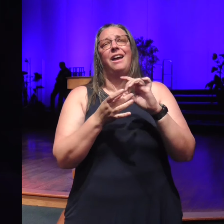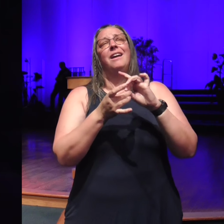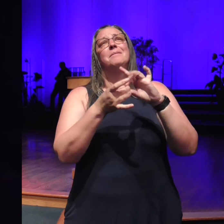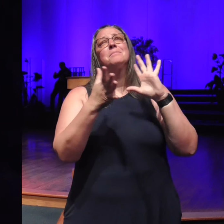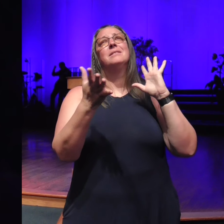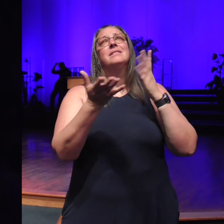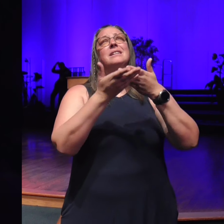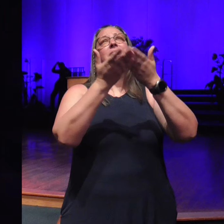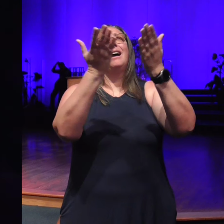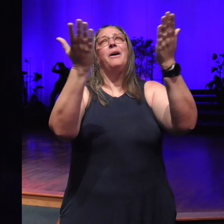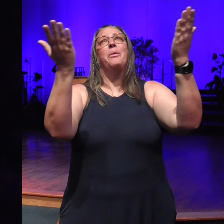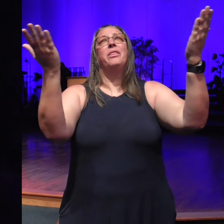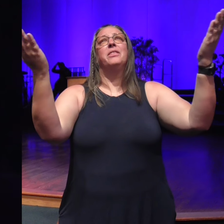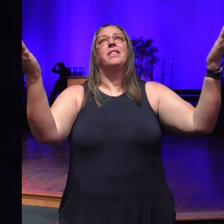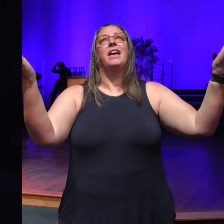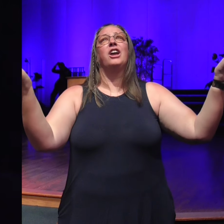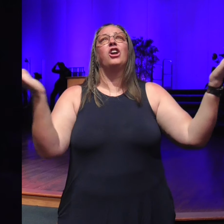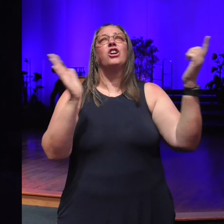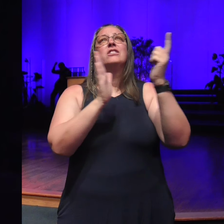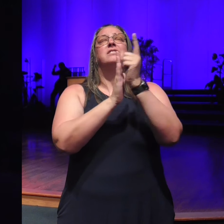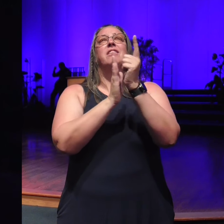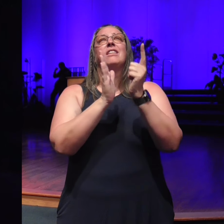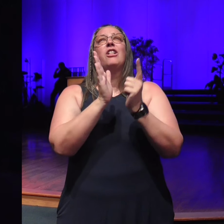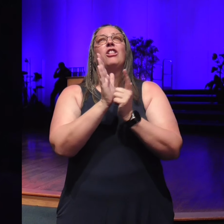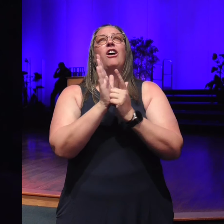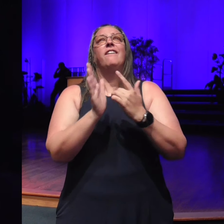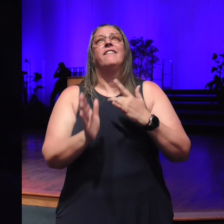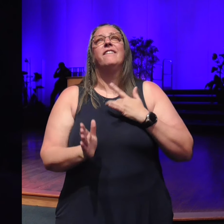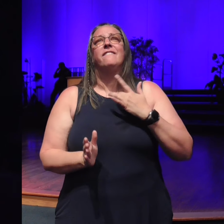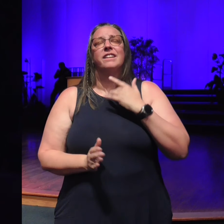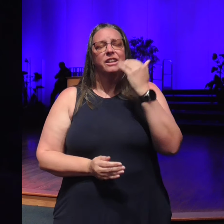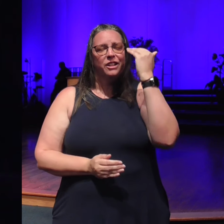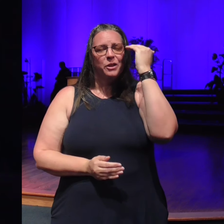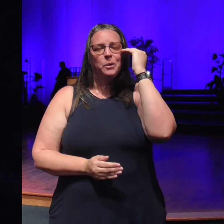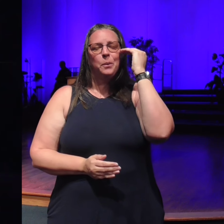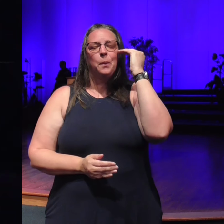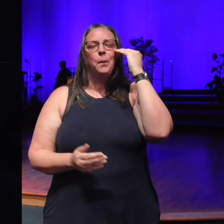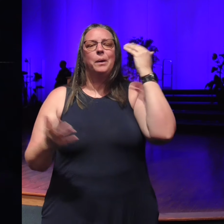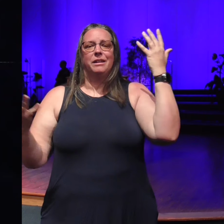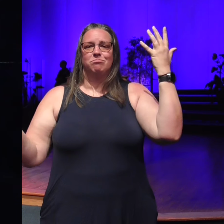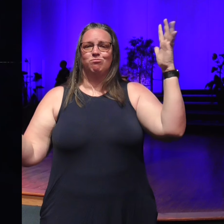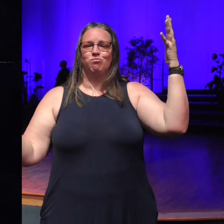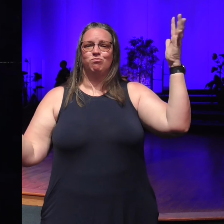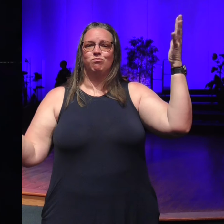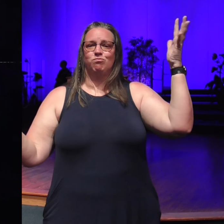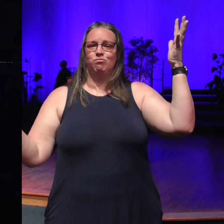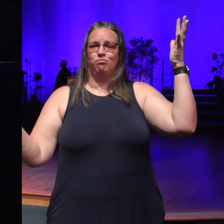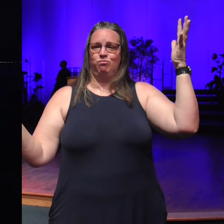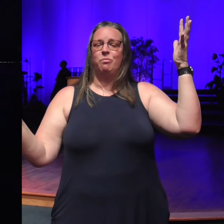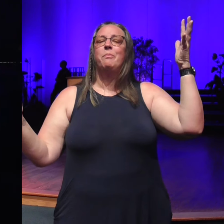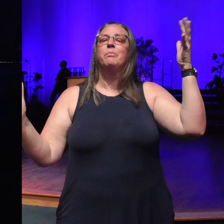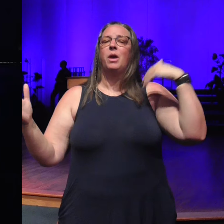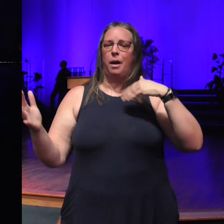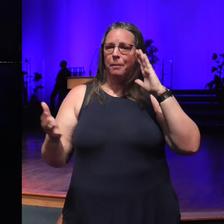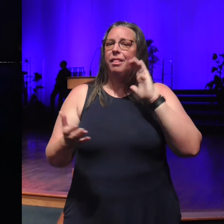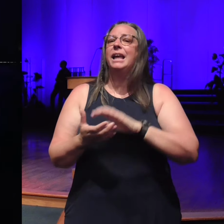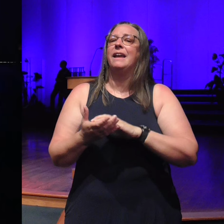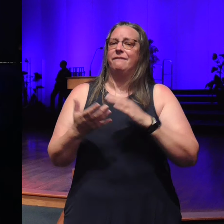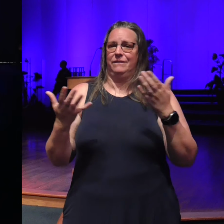law, feeling and knowing it is done, for we believe that it is